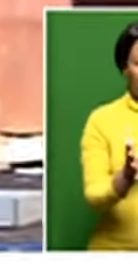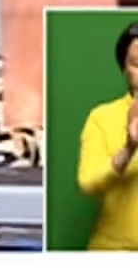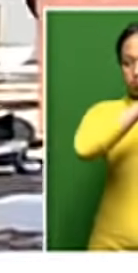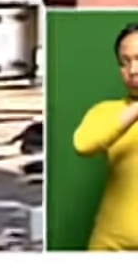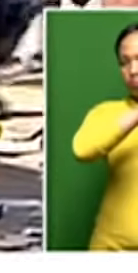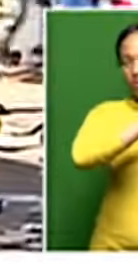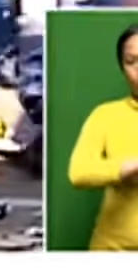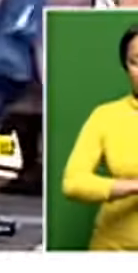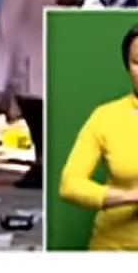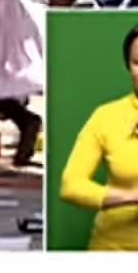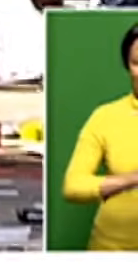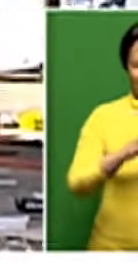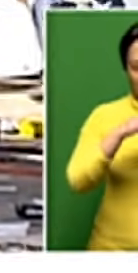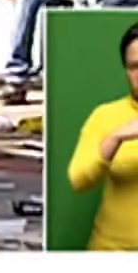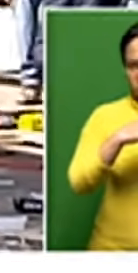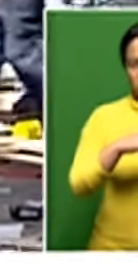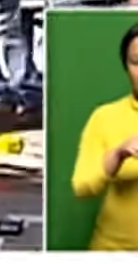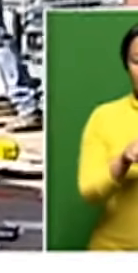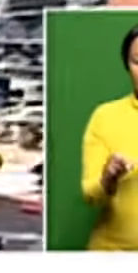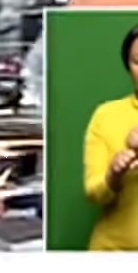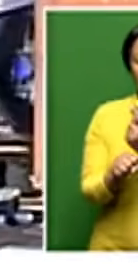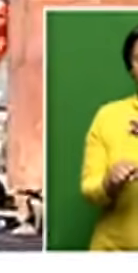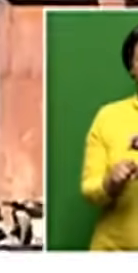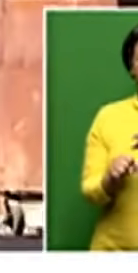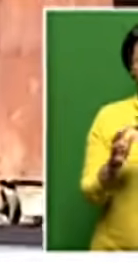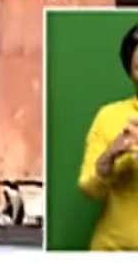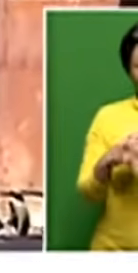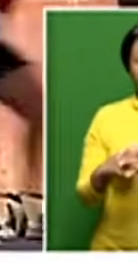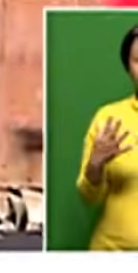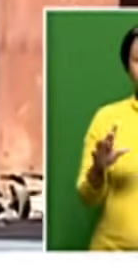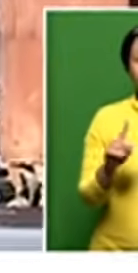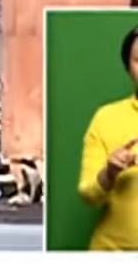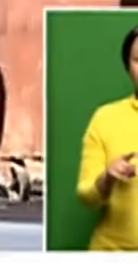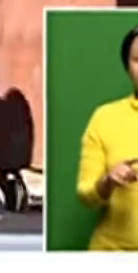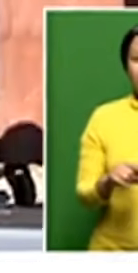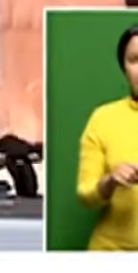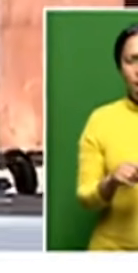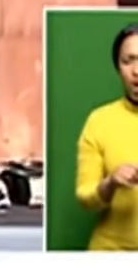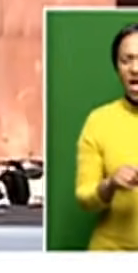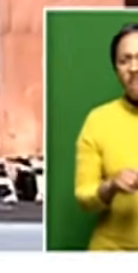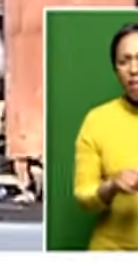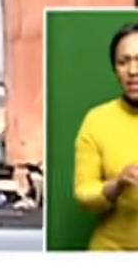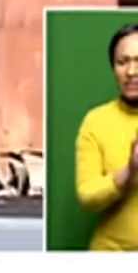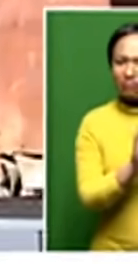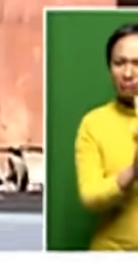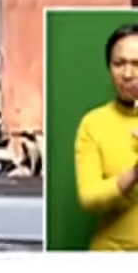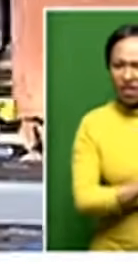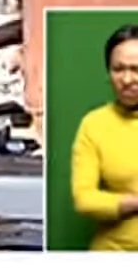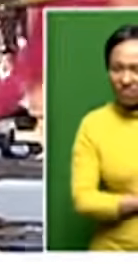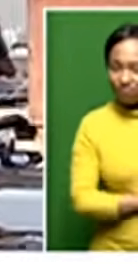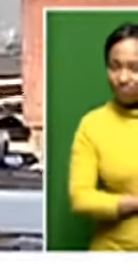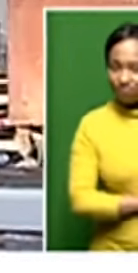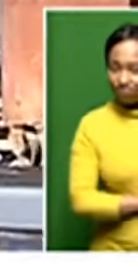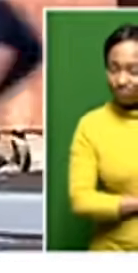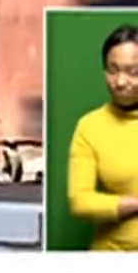the streets of KwaZulu-Natal and also Gauteng. Secondly, was there any intelligence available? Did we have the